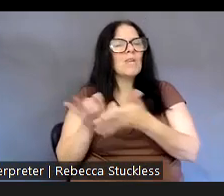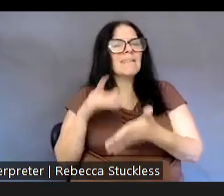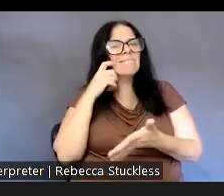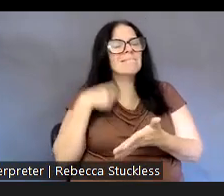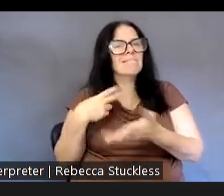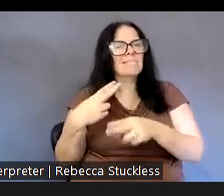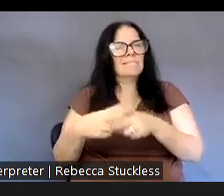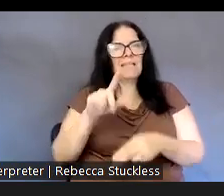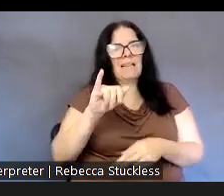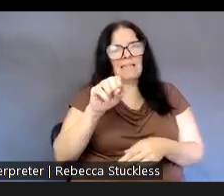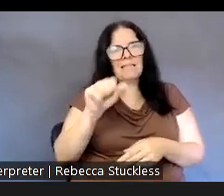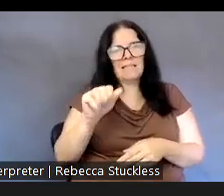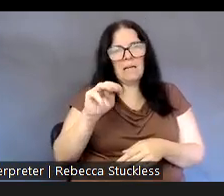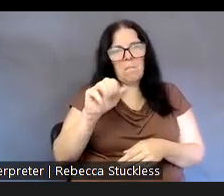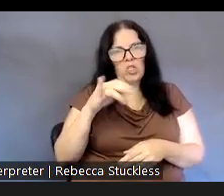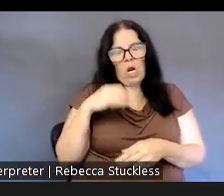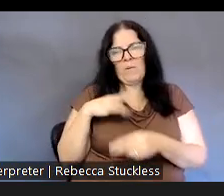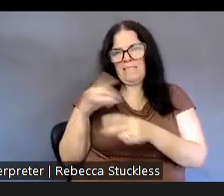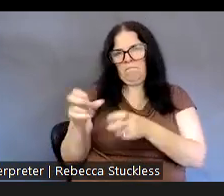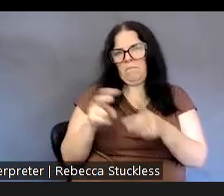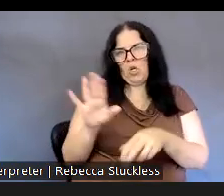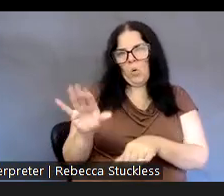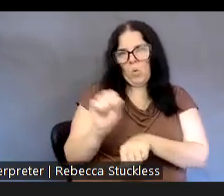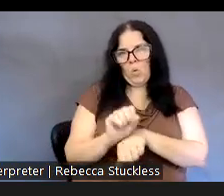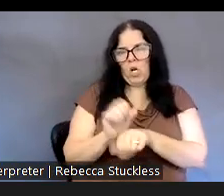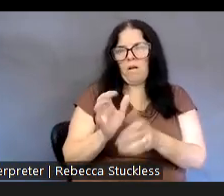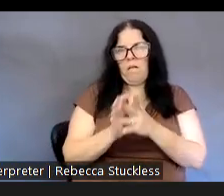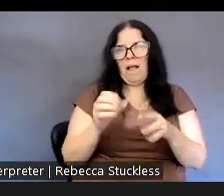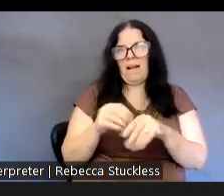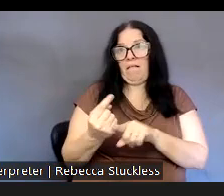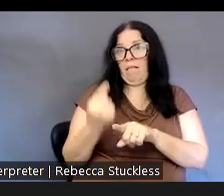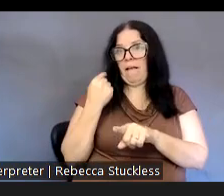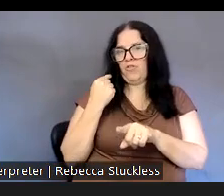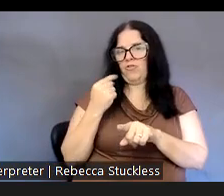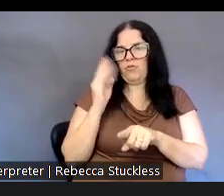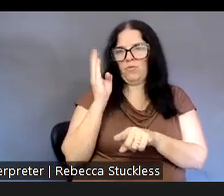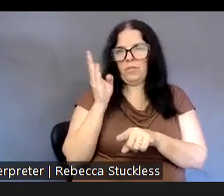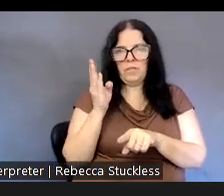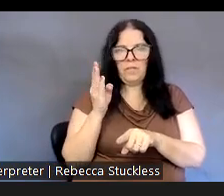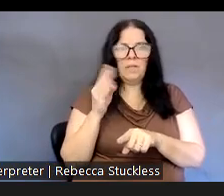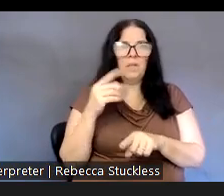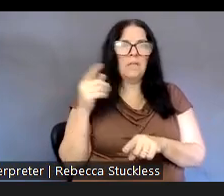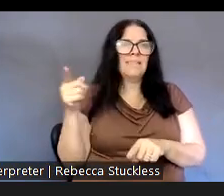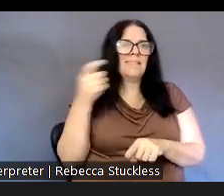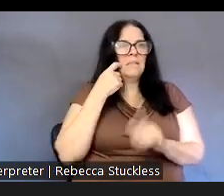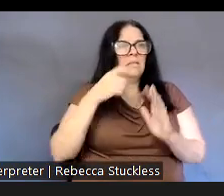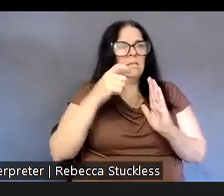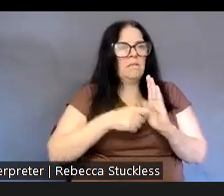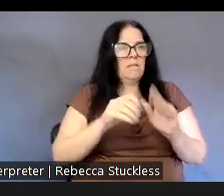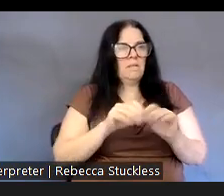whose work we relied on at some length in last year's presentation, in an article she discussed about,